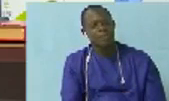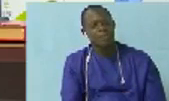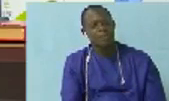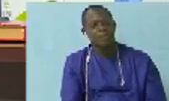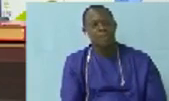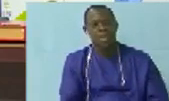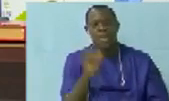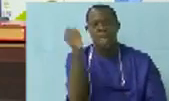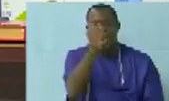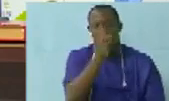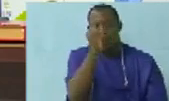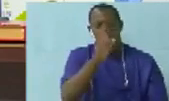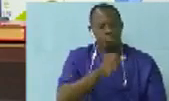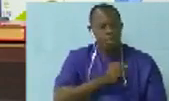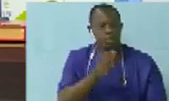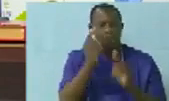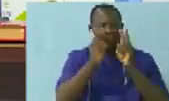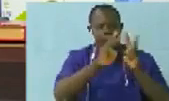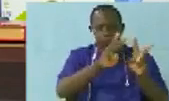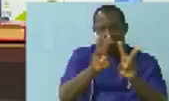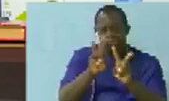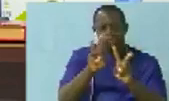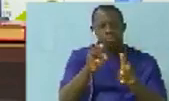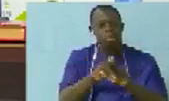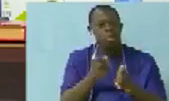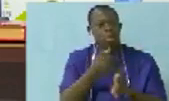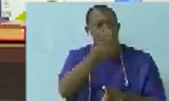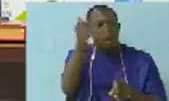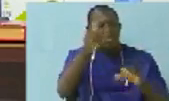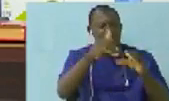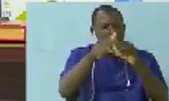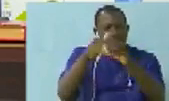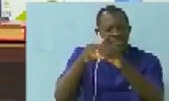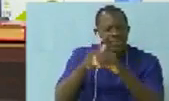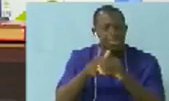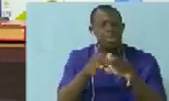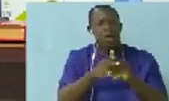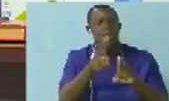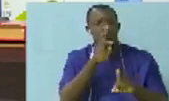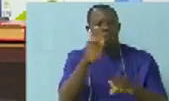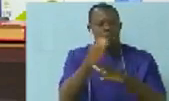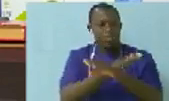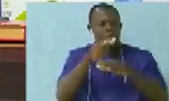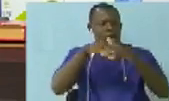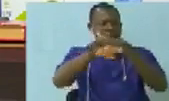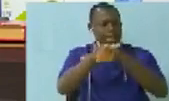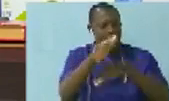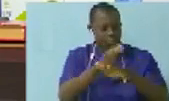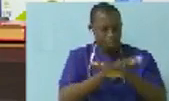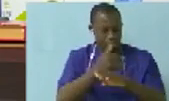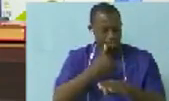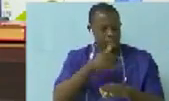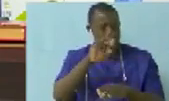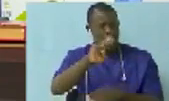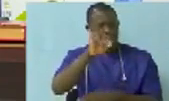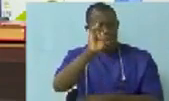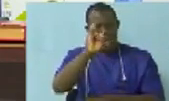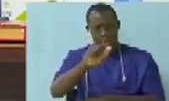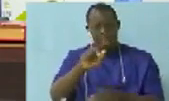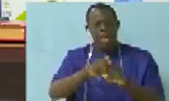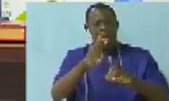I saw some of my colleagues, who went before me to the NIA, and came back to mile